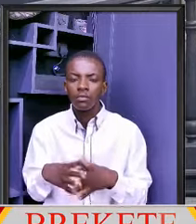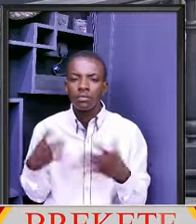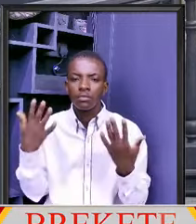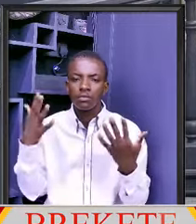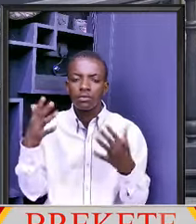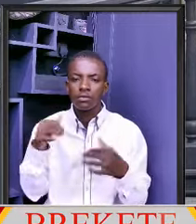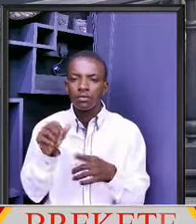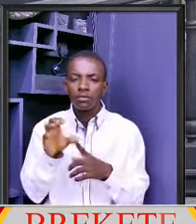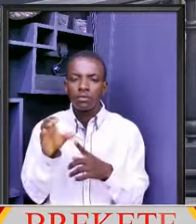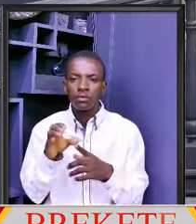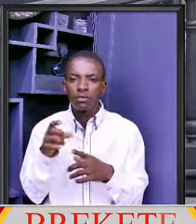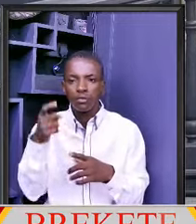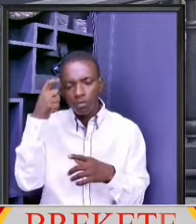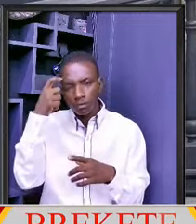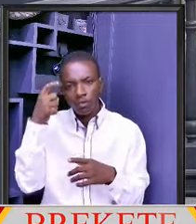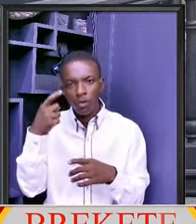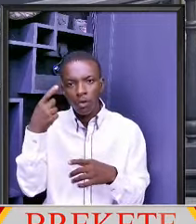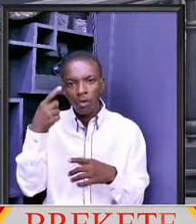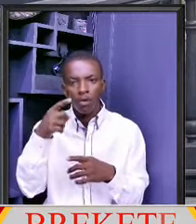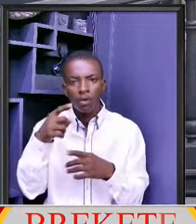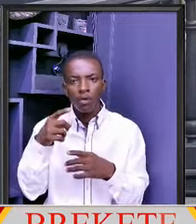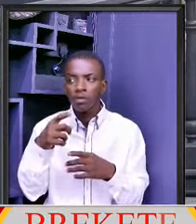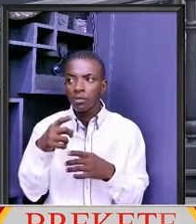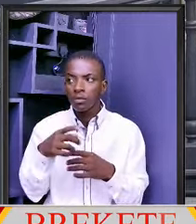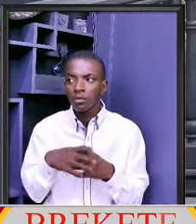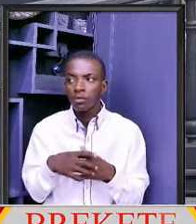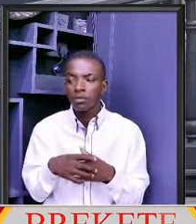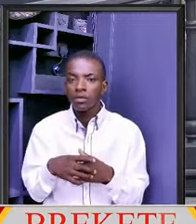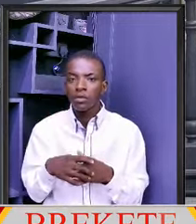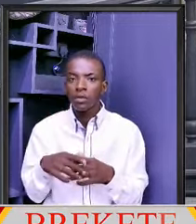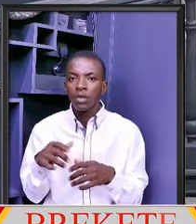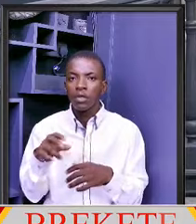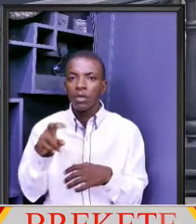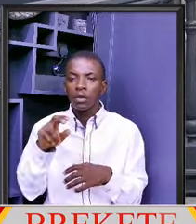Yes. Now. But you know that the whole world is watching. Yes.